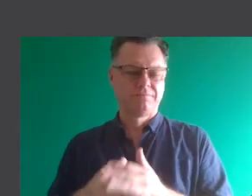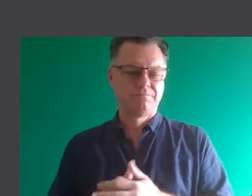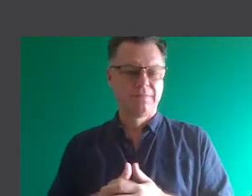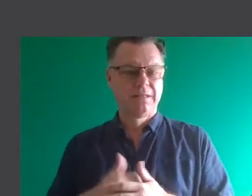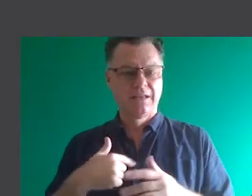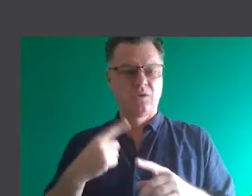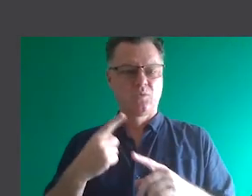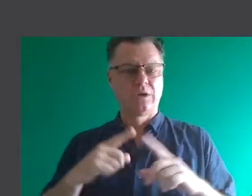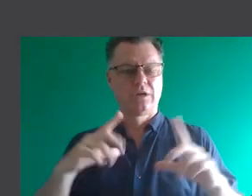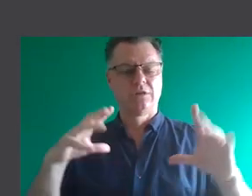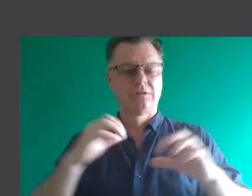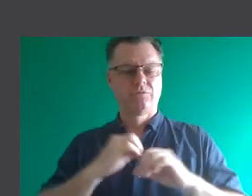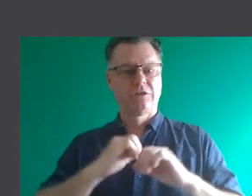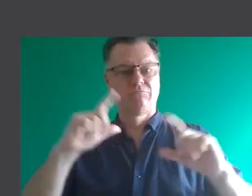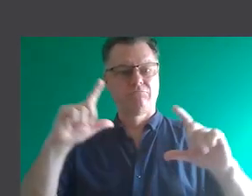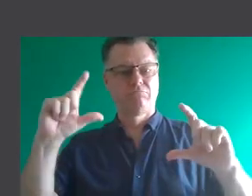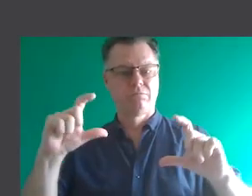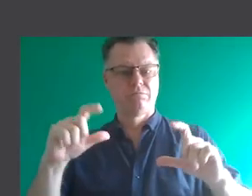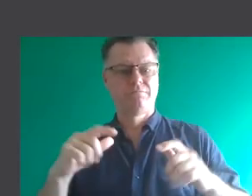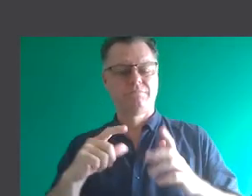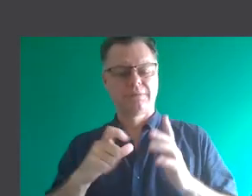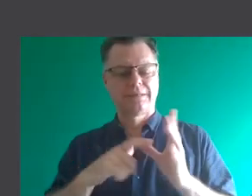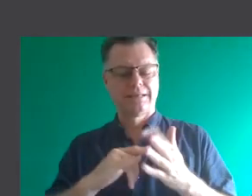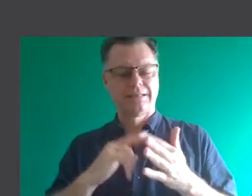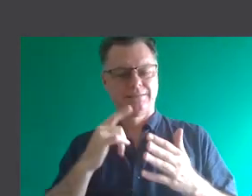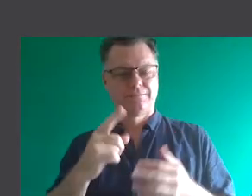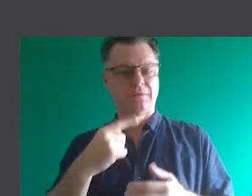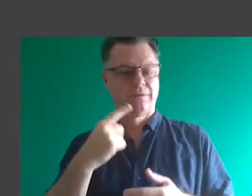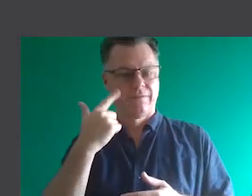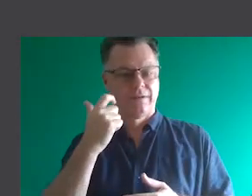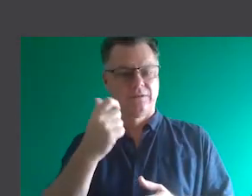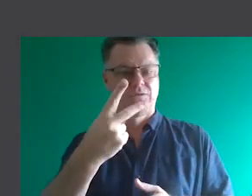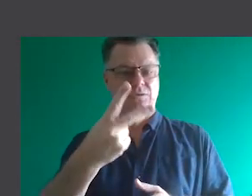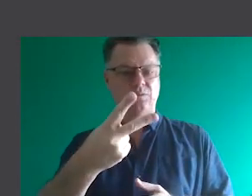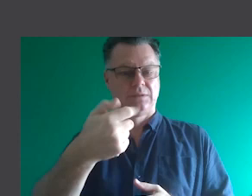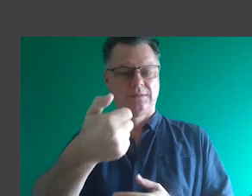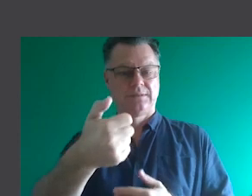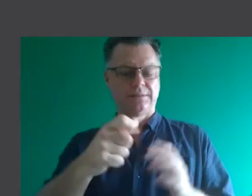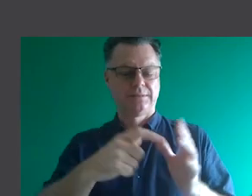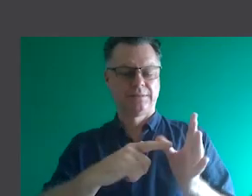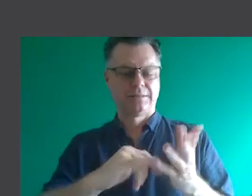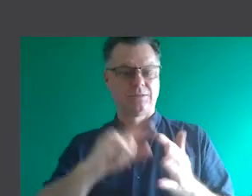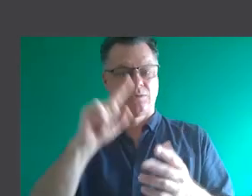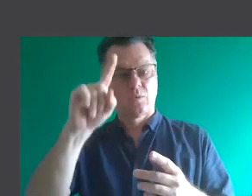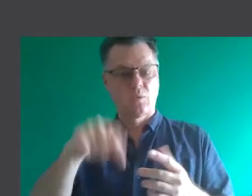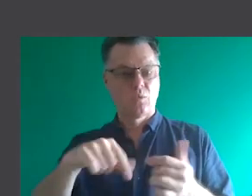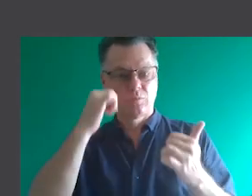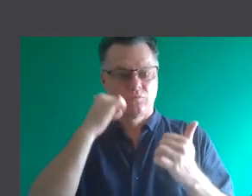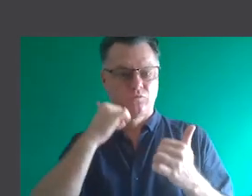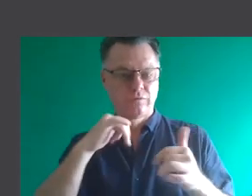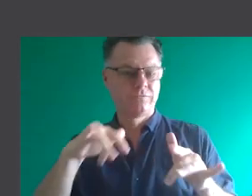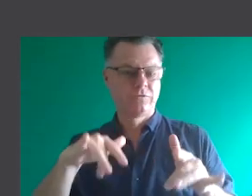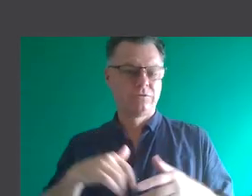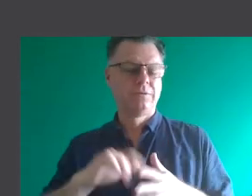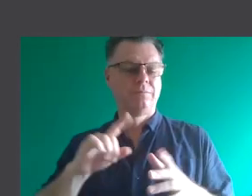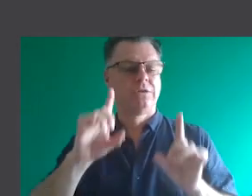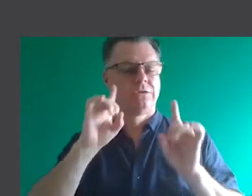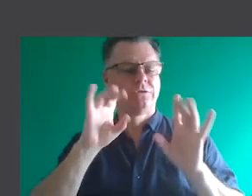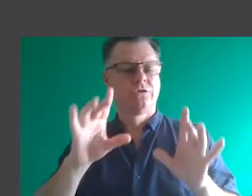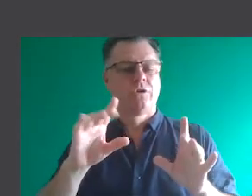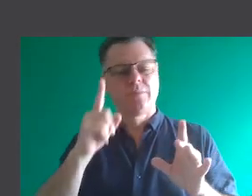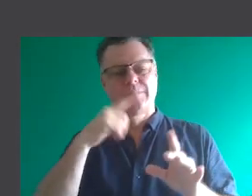What we've observed, and this is a really quick snapshot of the cases involved in the sector, is 26 cases. Not all have